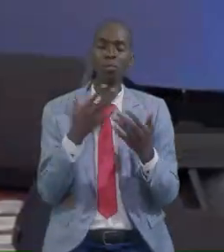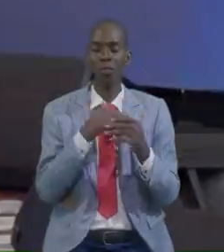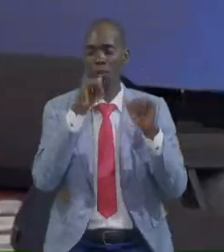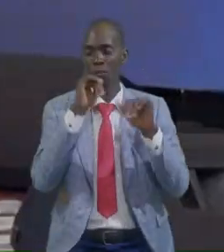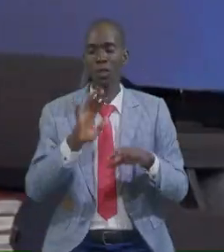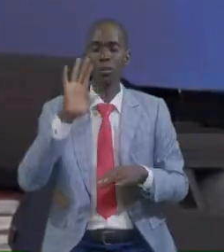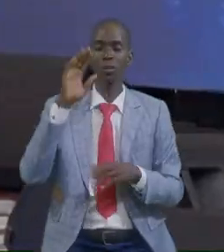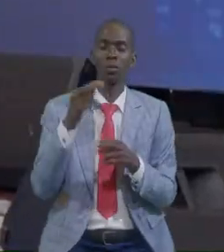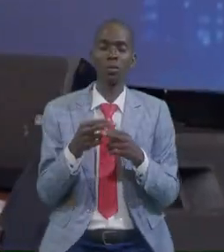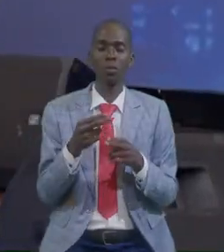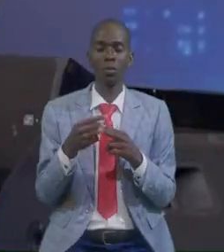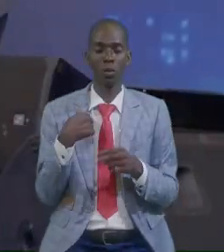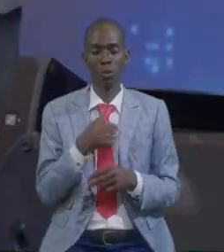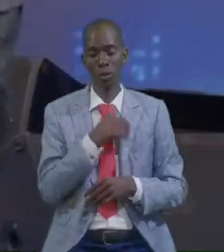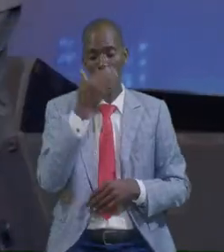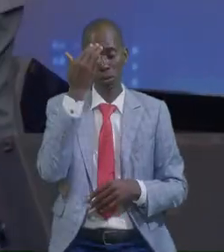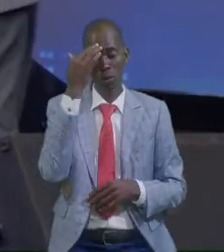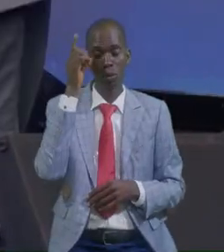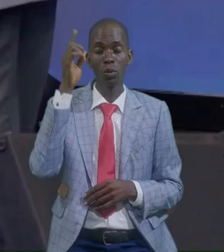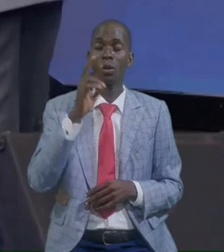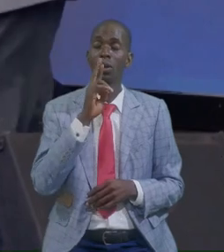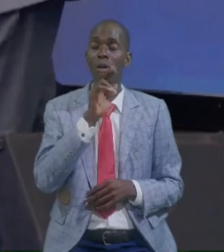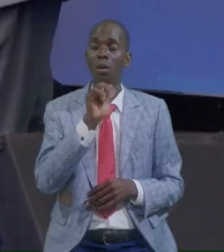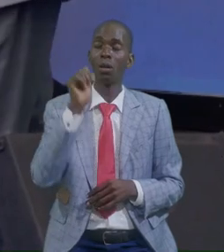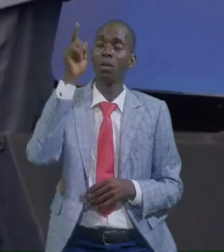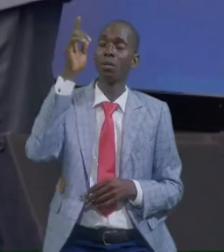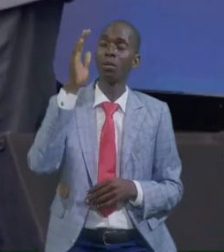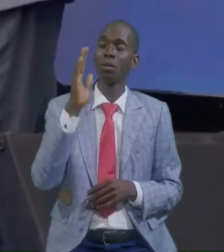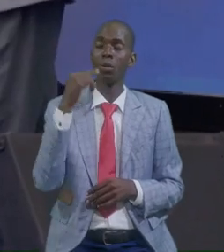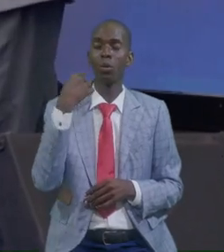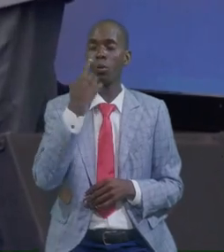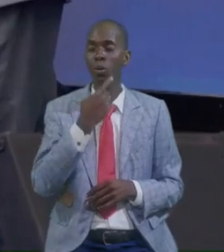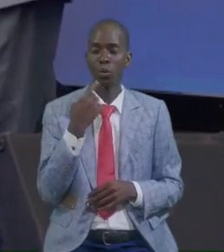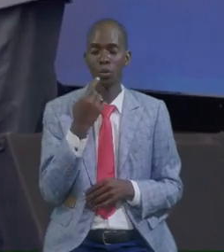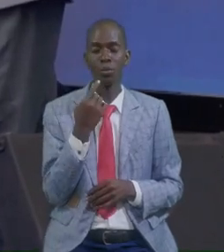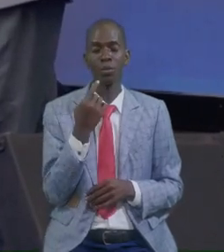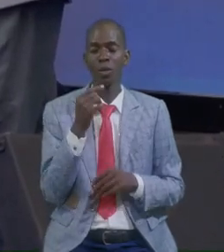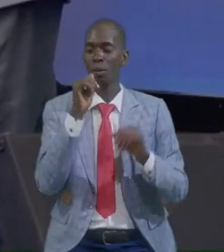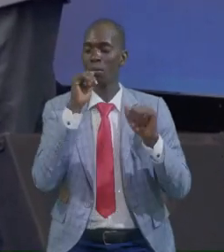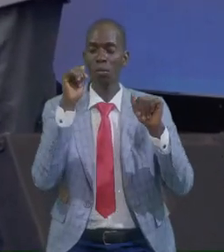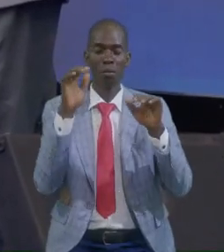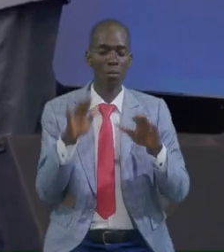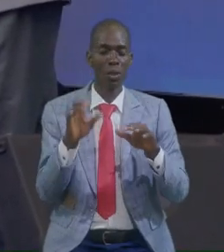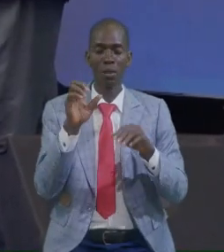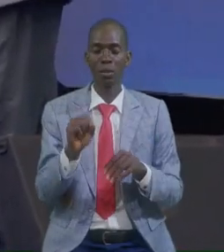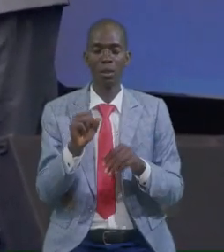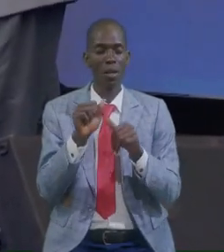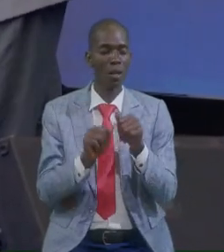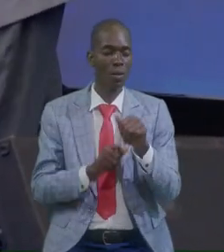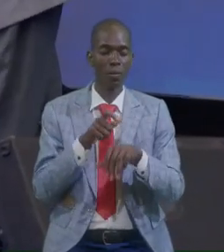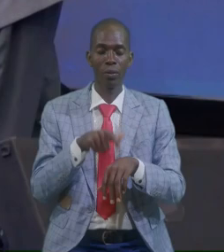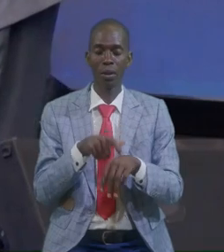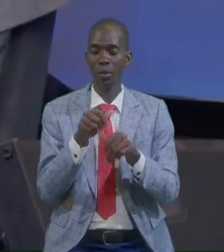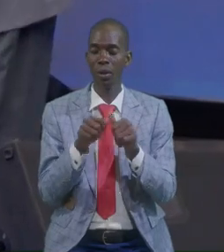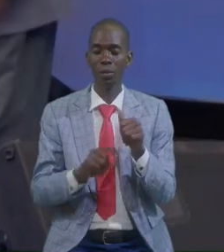name. We know you are a God who blesses every time, everywhere,